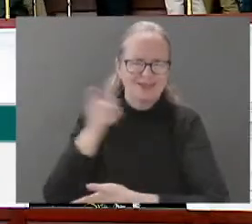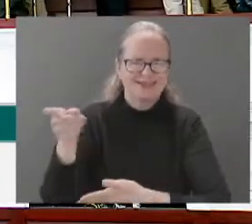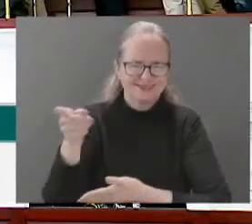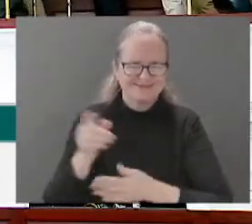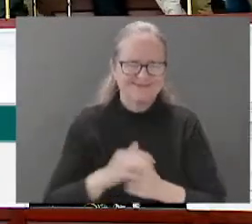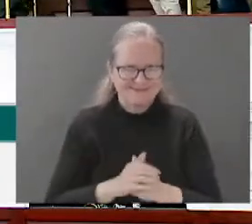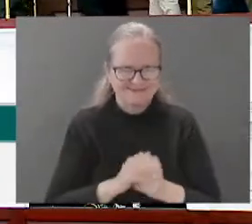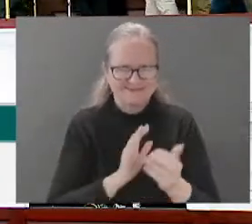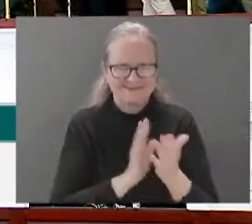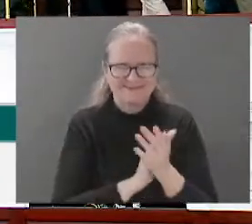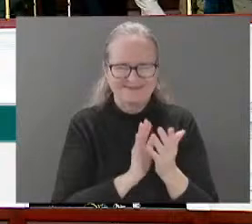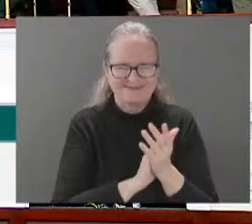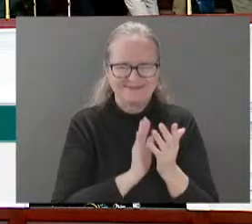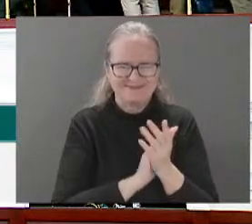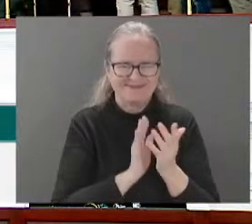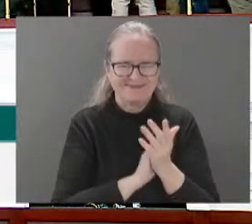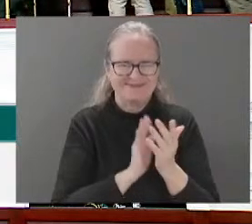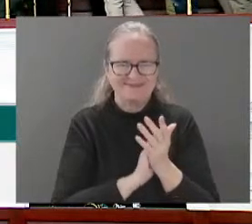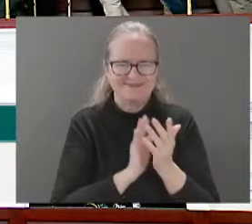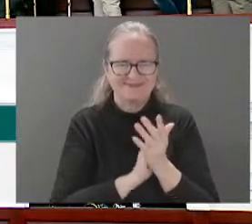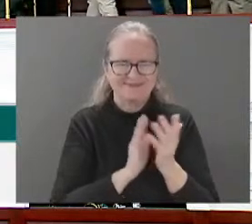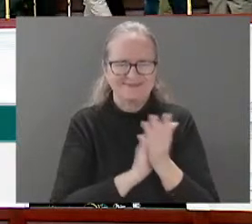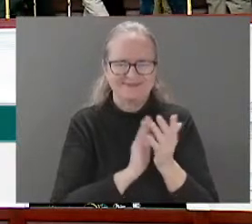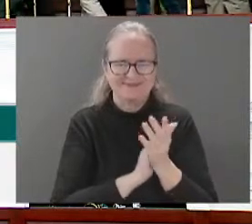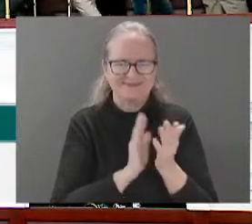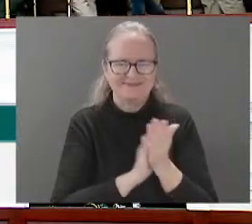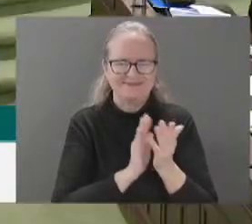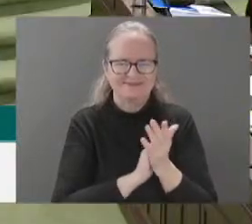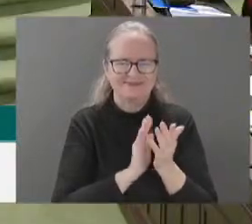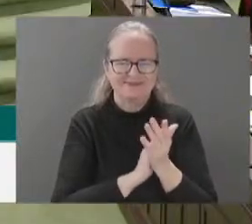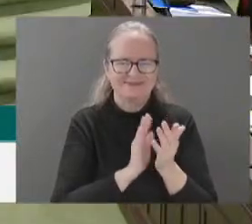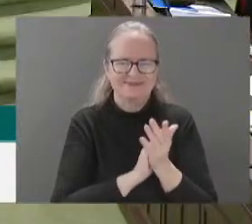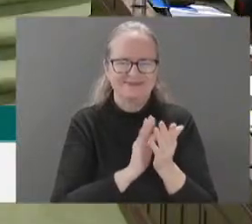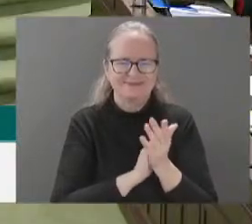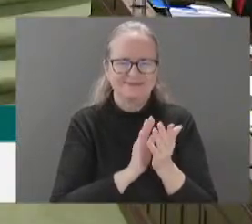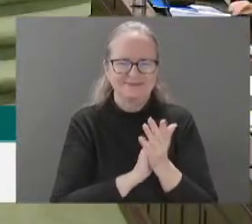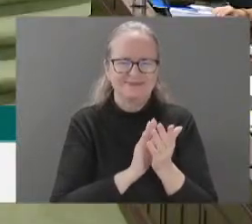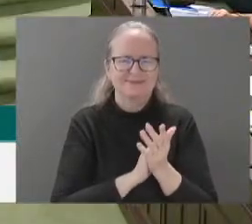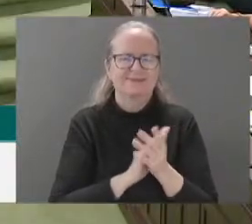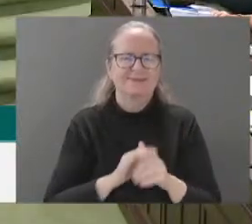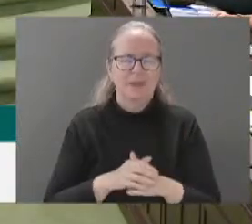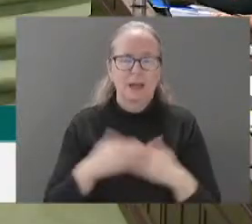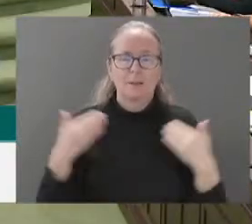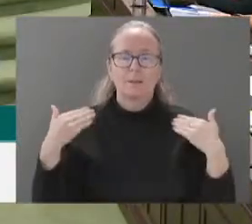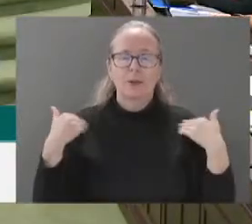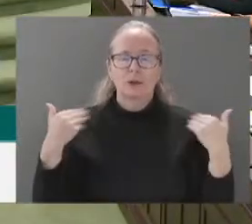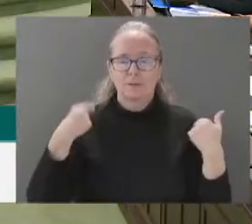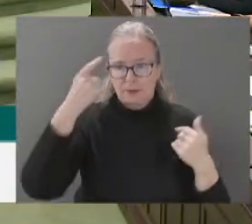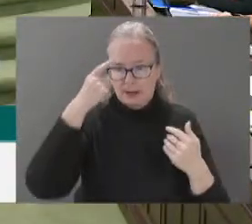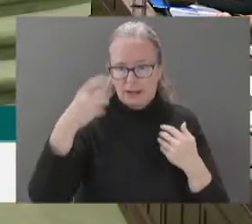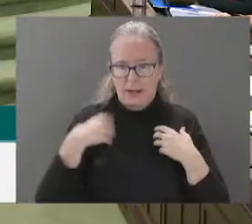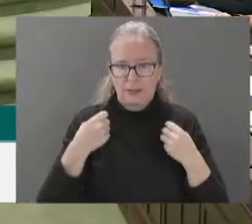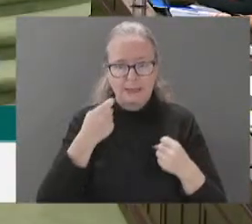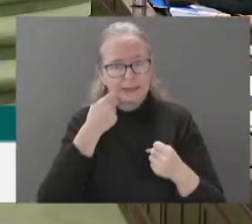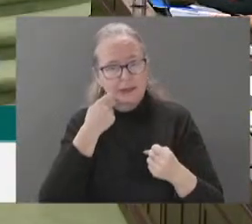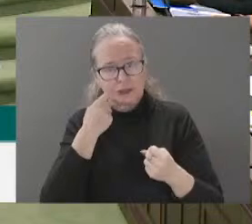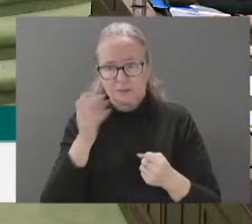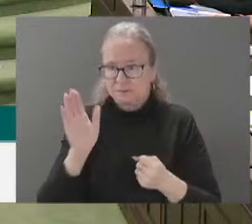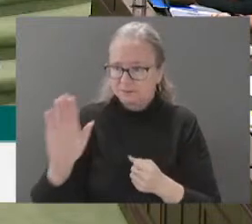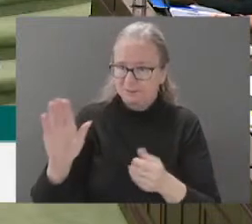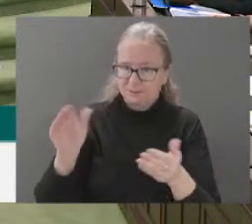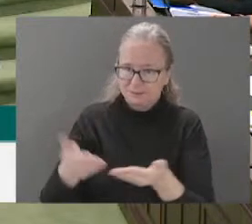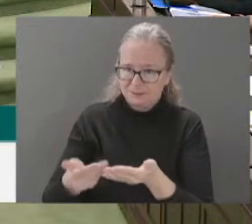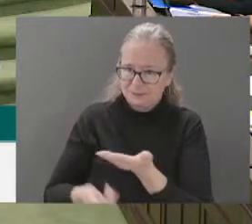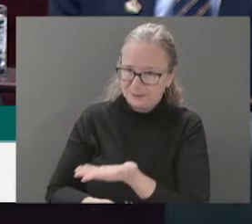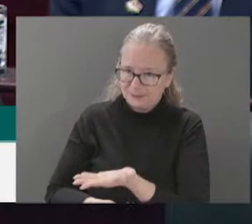assembly The Honorable the minister of mental health and addiction has an intro well thank you m speak Mr Speaker I'm honored to rise and introduce